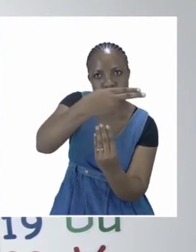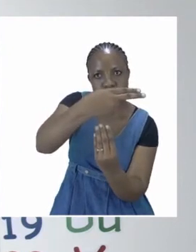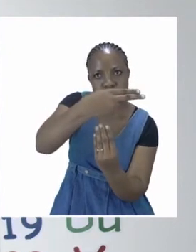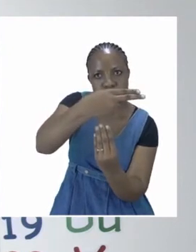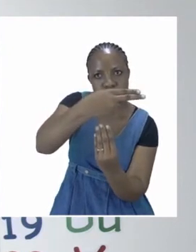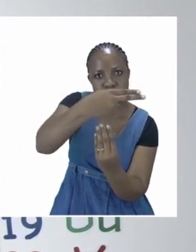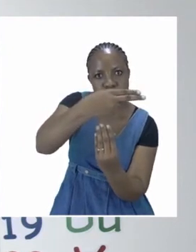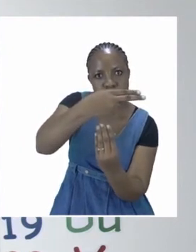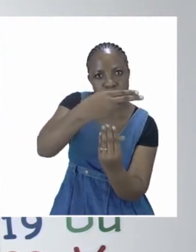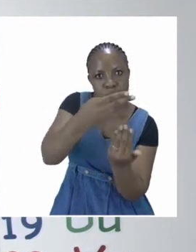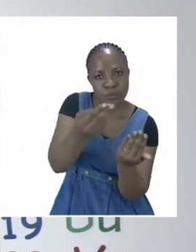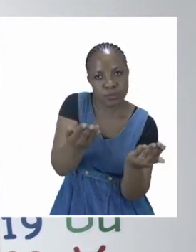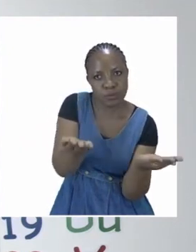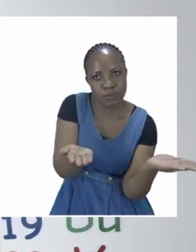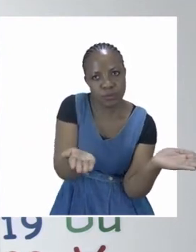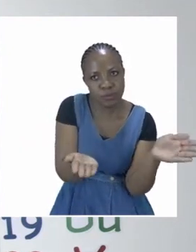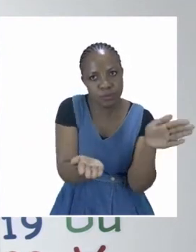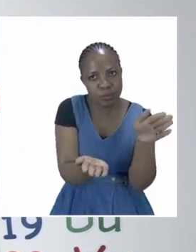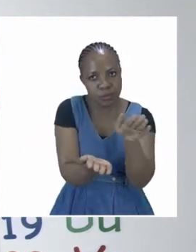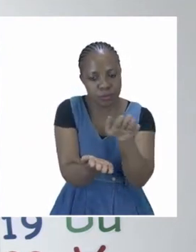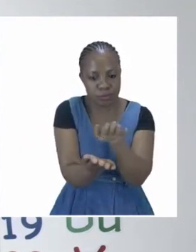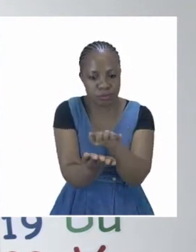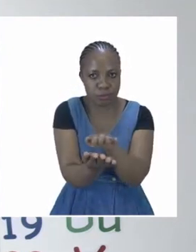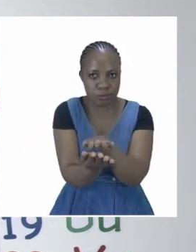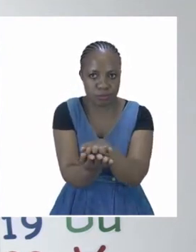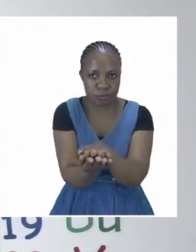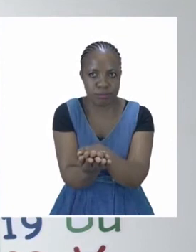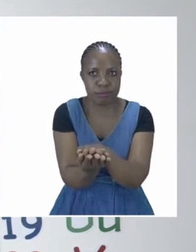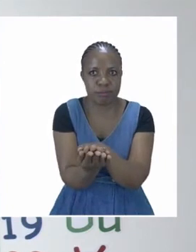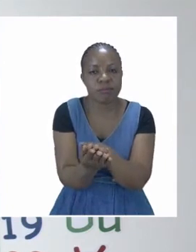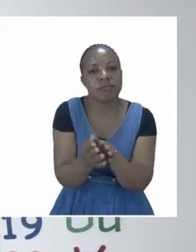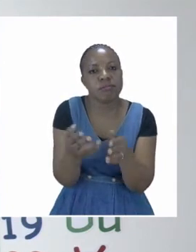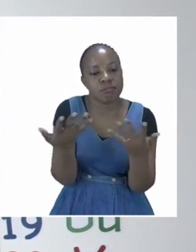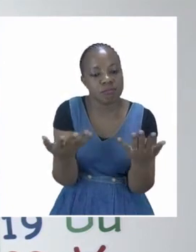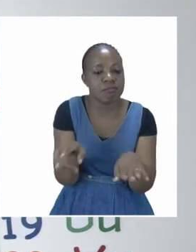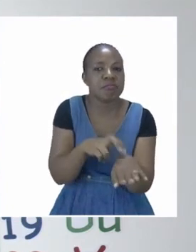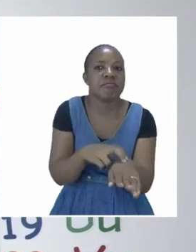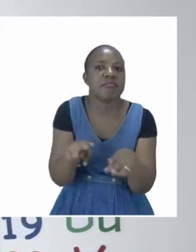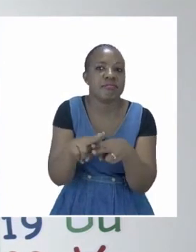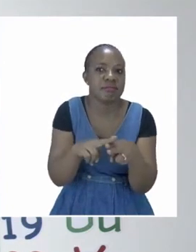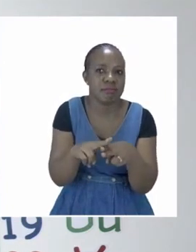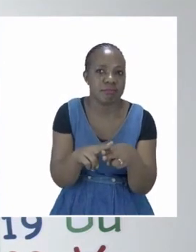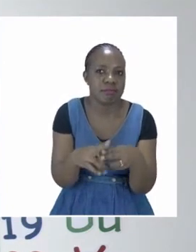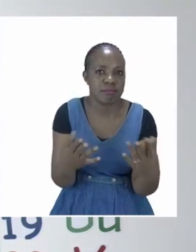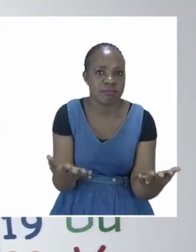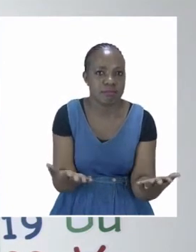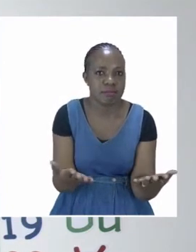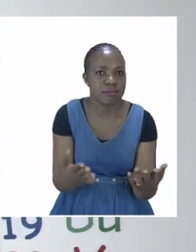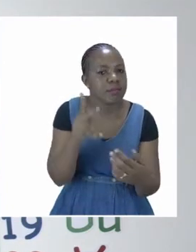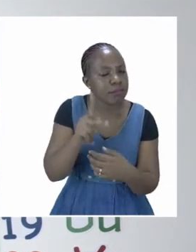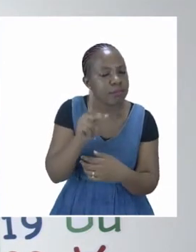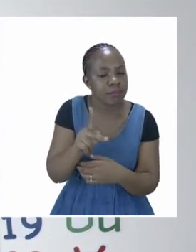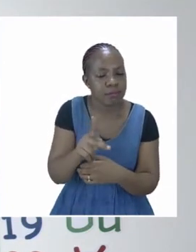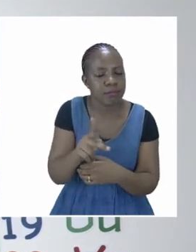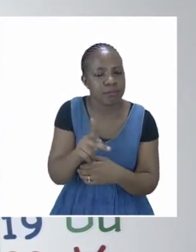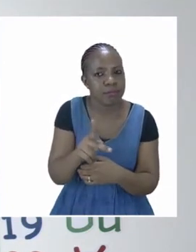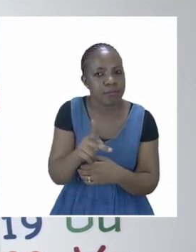and fold it for ready to use but there is more we are